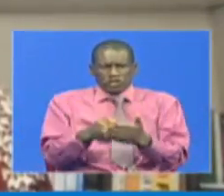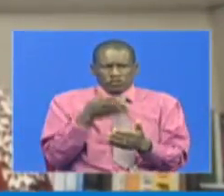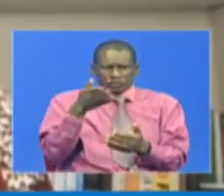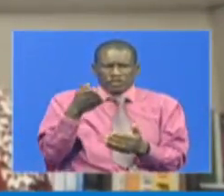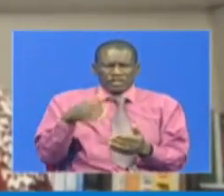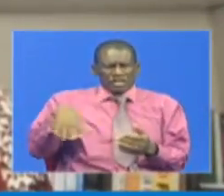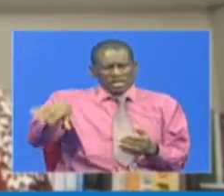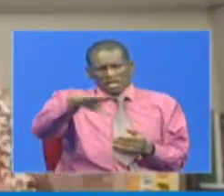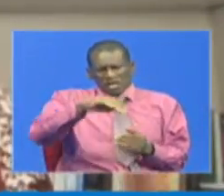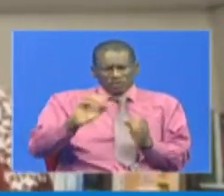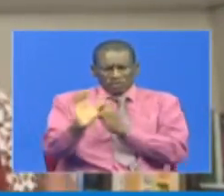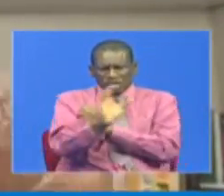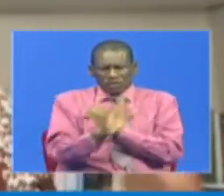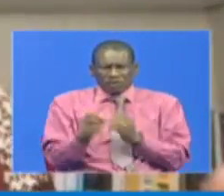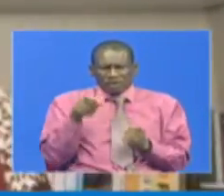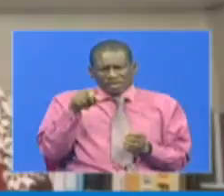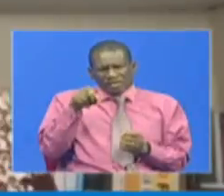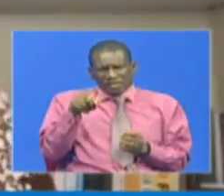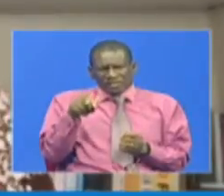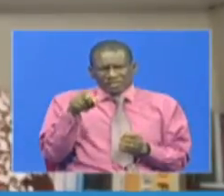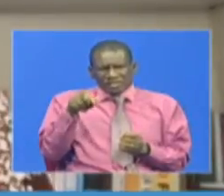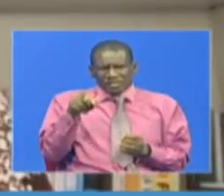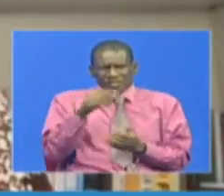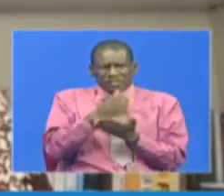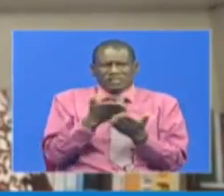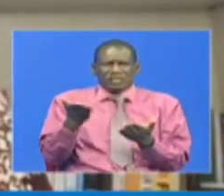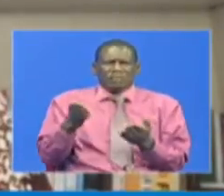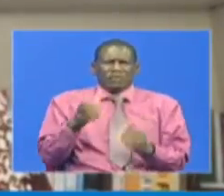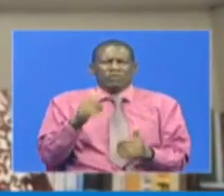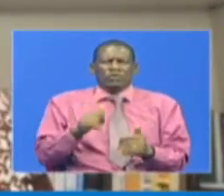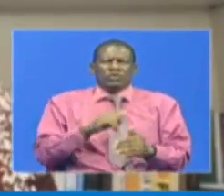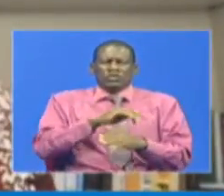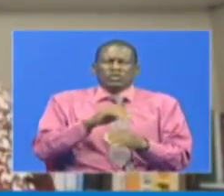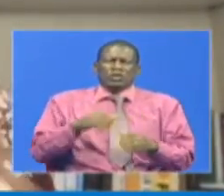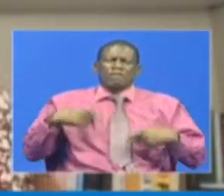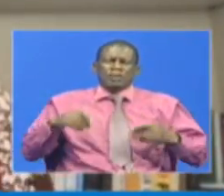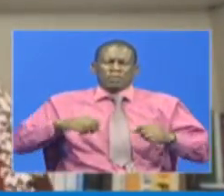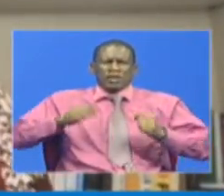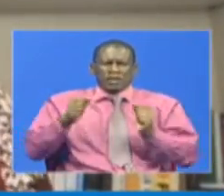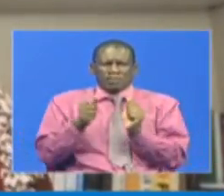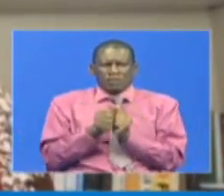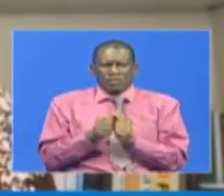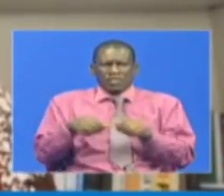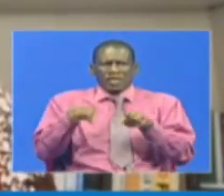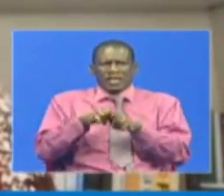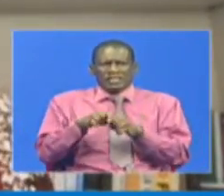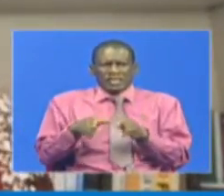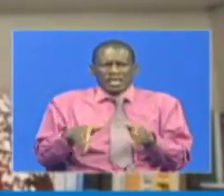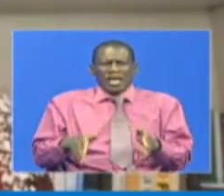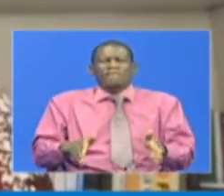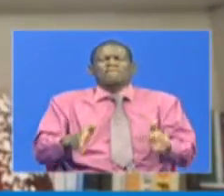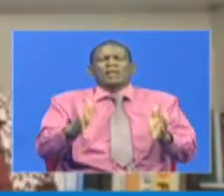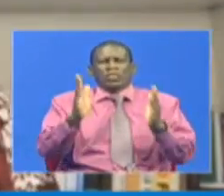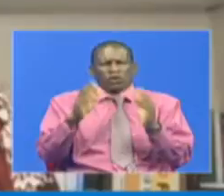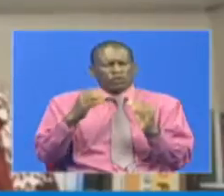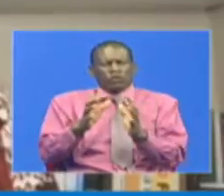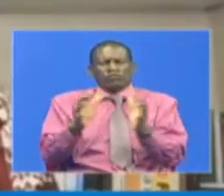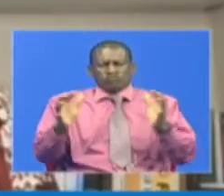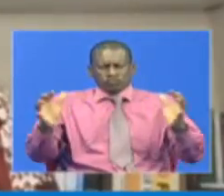around the country. So this is something we're all quite excited as a methodology for